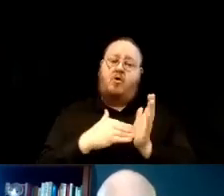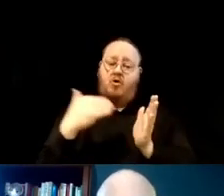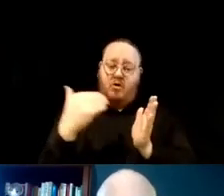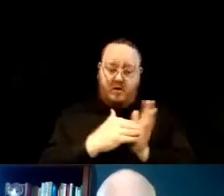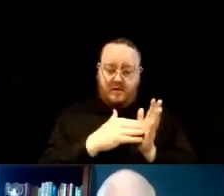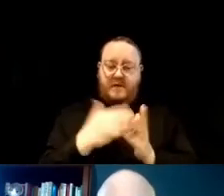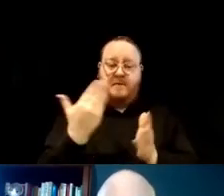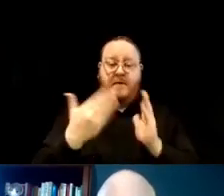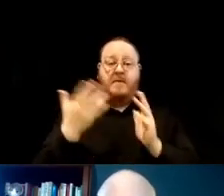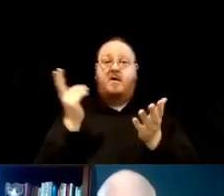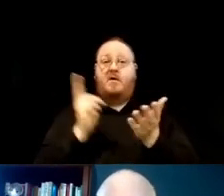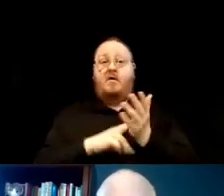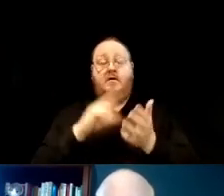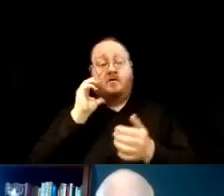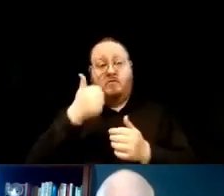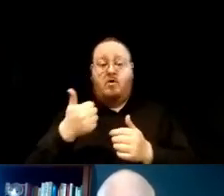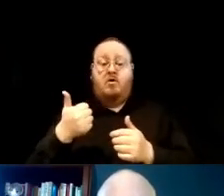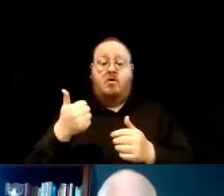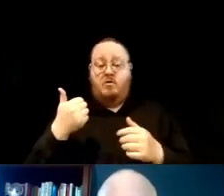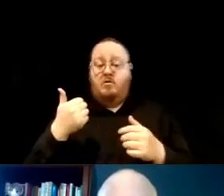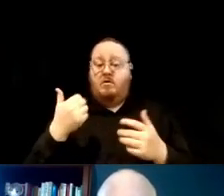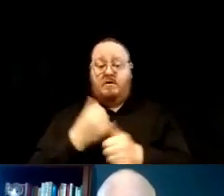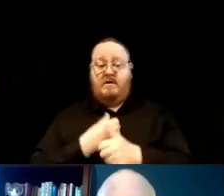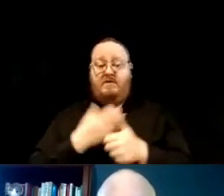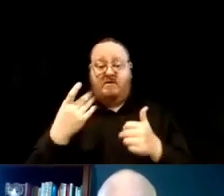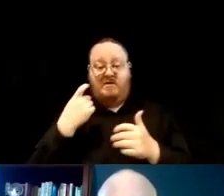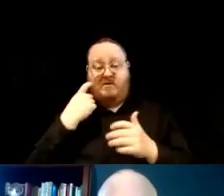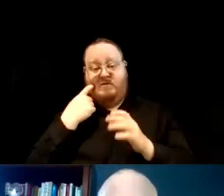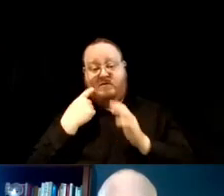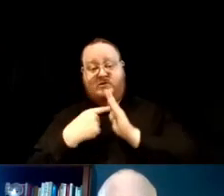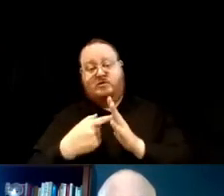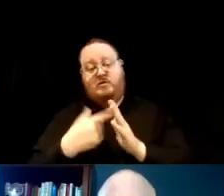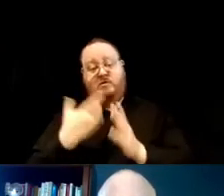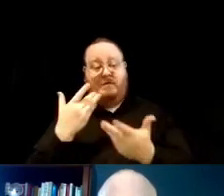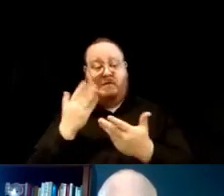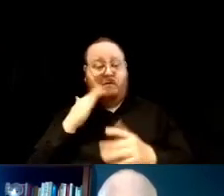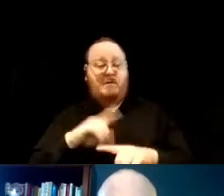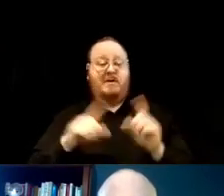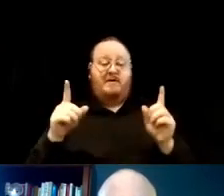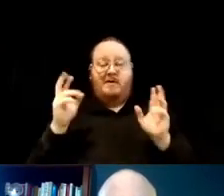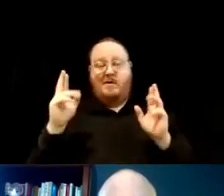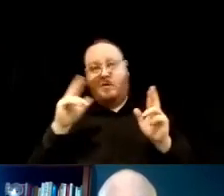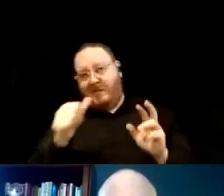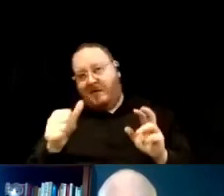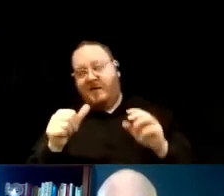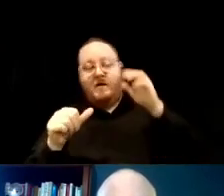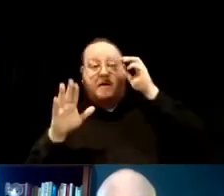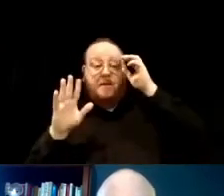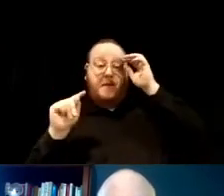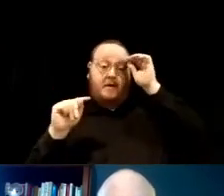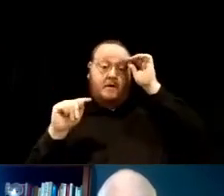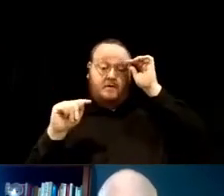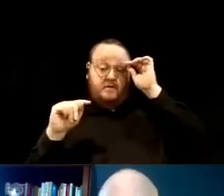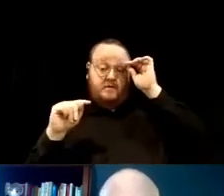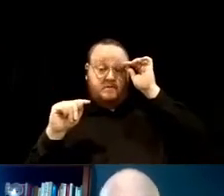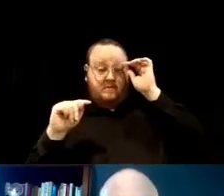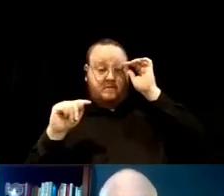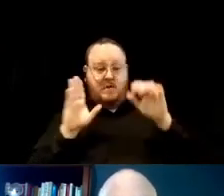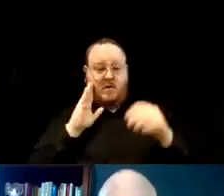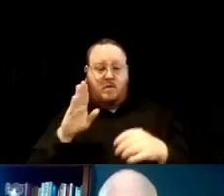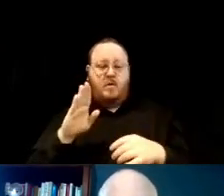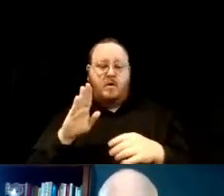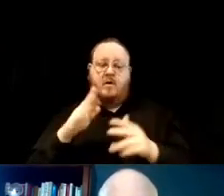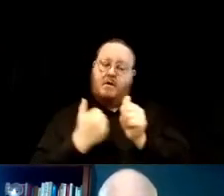in tomorrow and everything I just showed you might be different. I really hope not, but they do update how